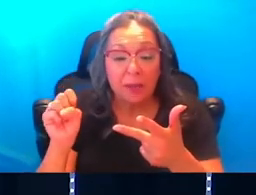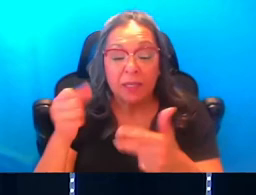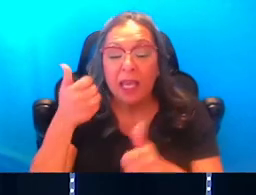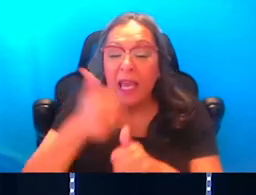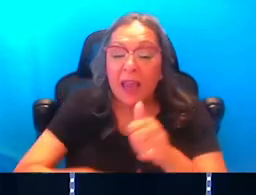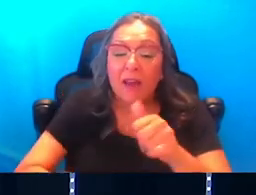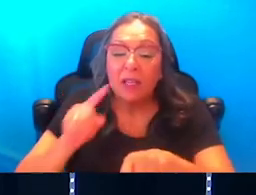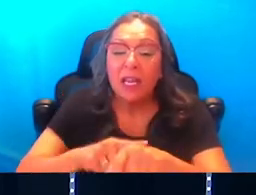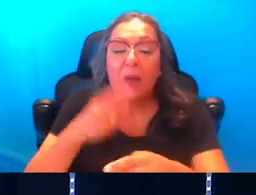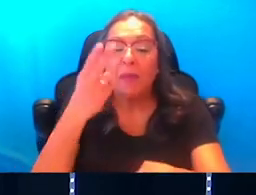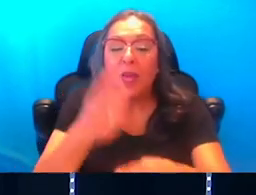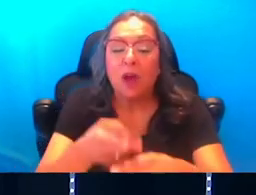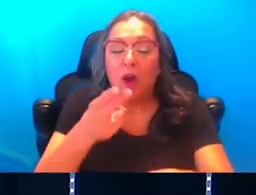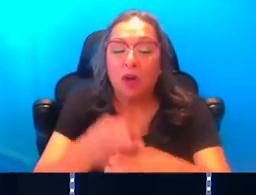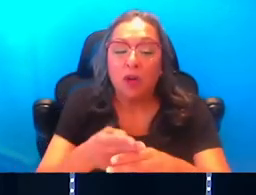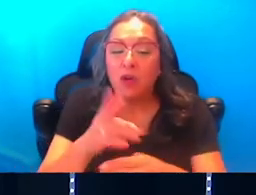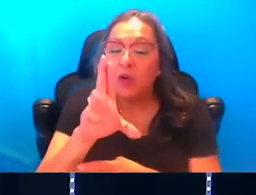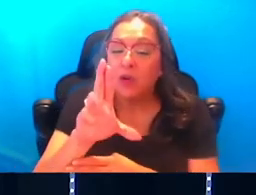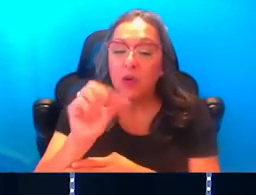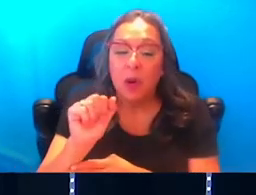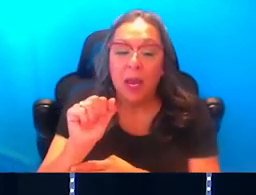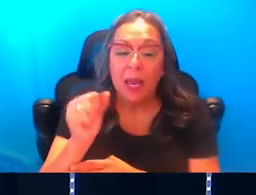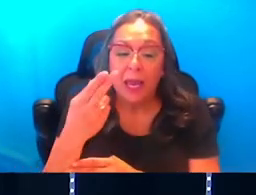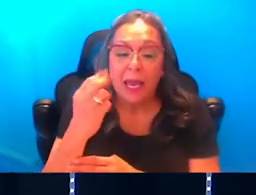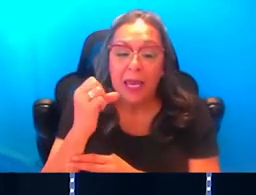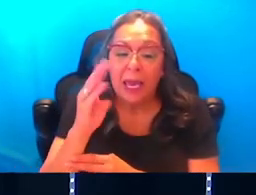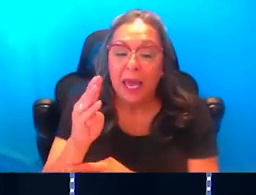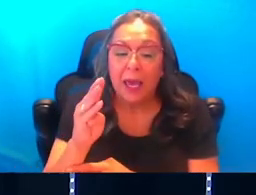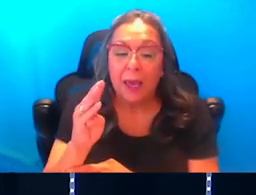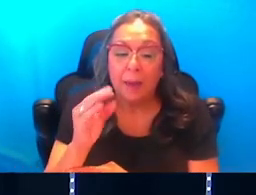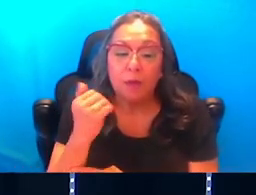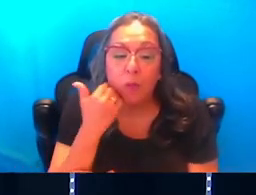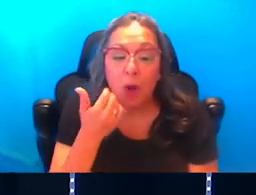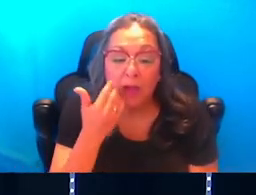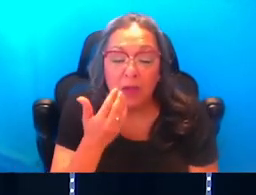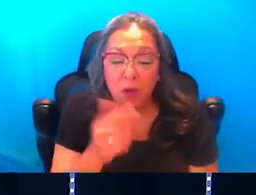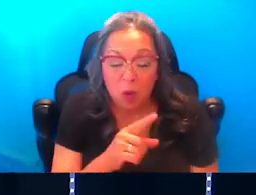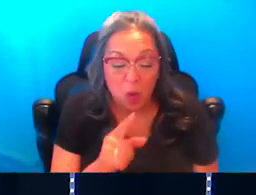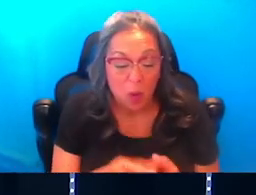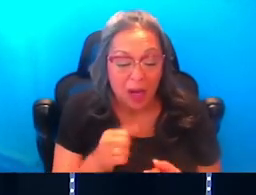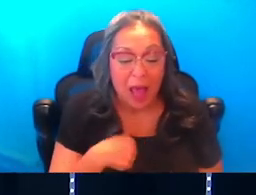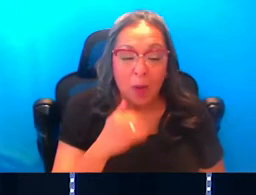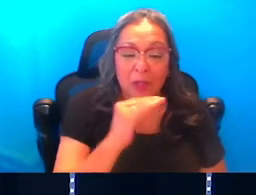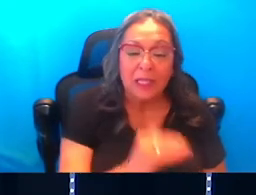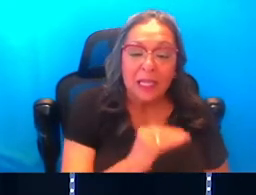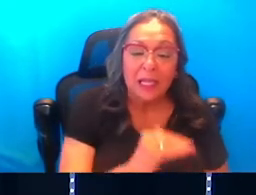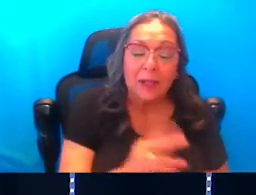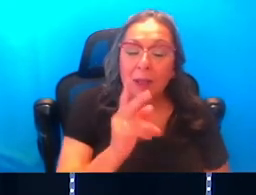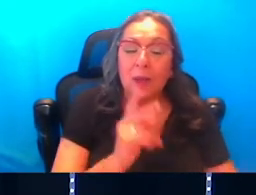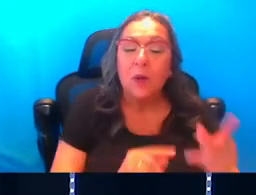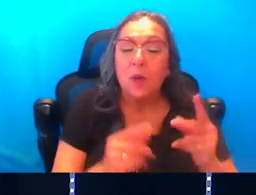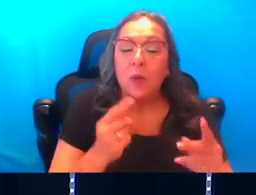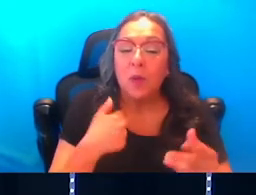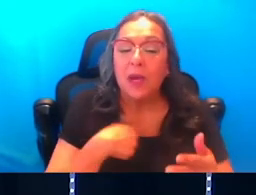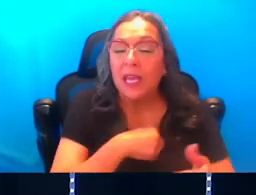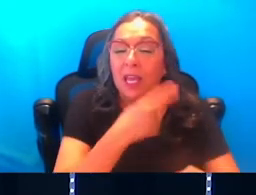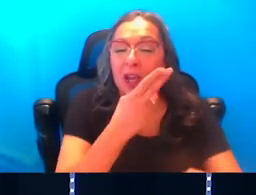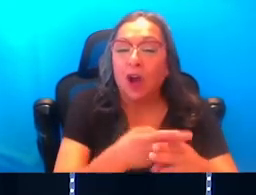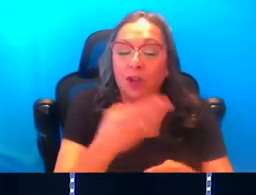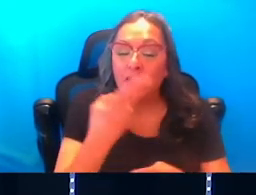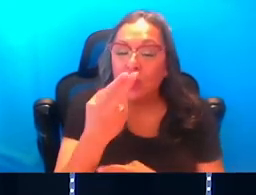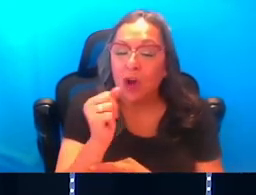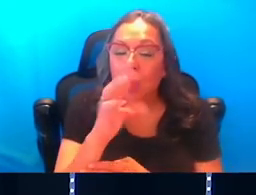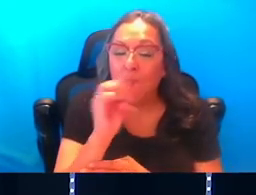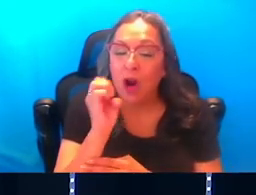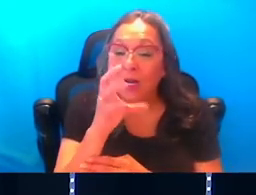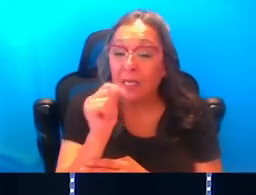the prostitute. Now, when I was a little kid in Sunday school, it was Rahab the harlot, because none of us knew what harlots meant, and that made it okay